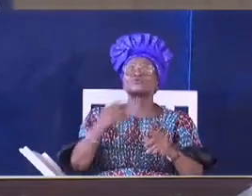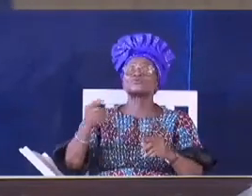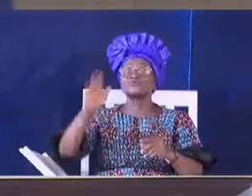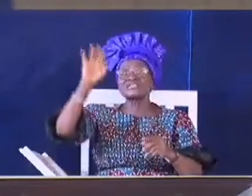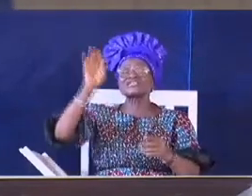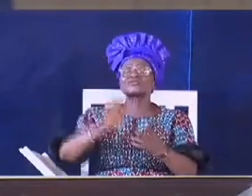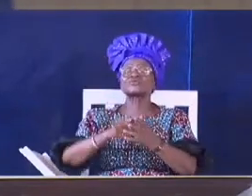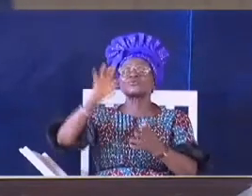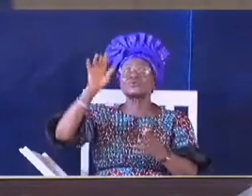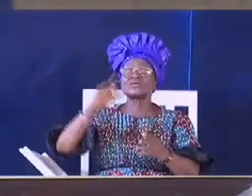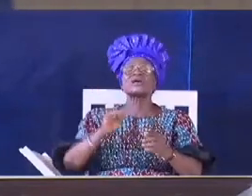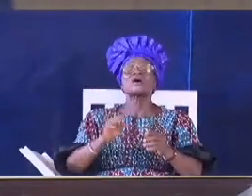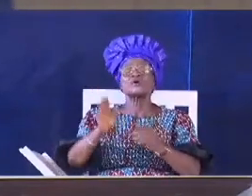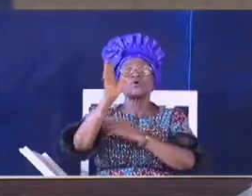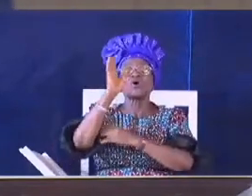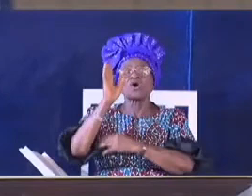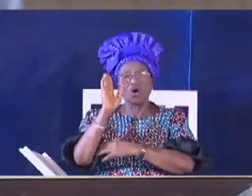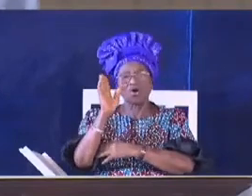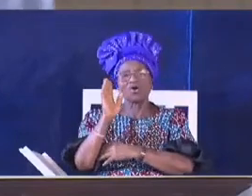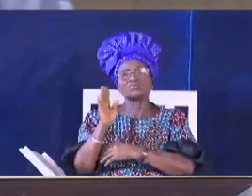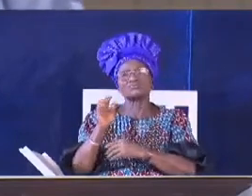single encounter,